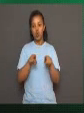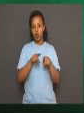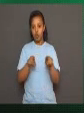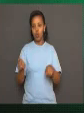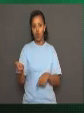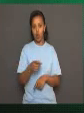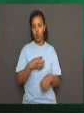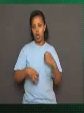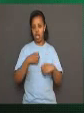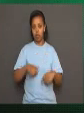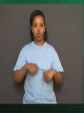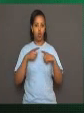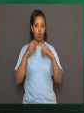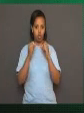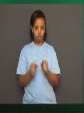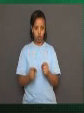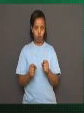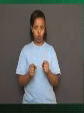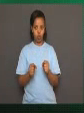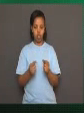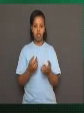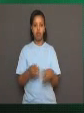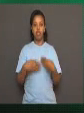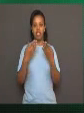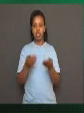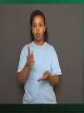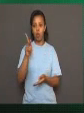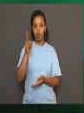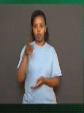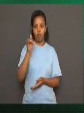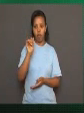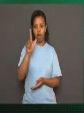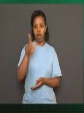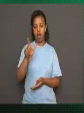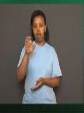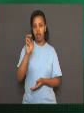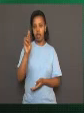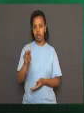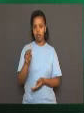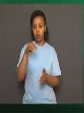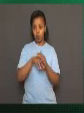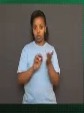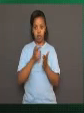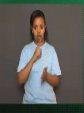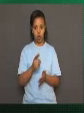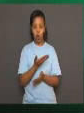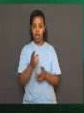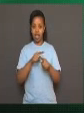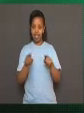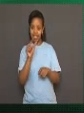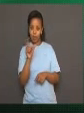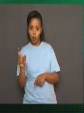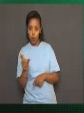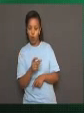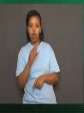of organisms in a given phylum, but they will have only a few